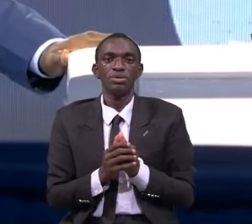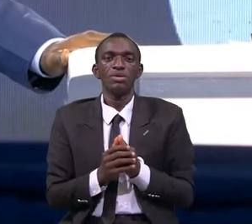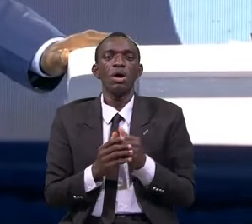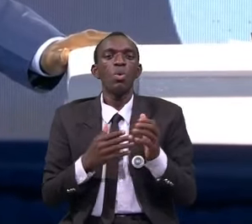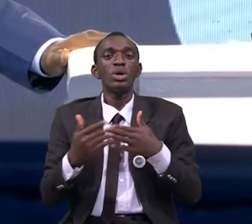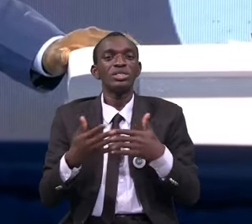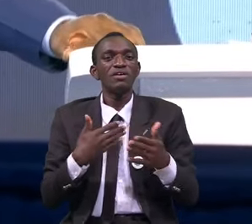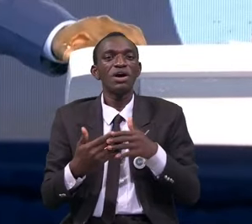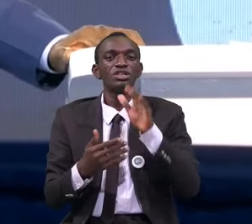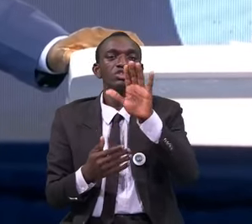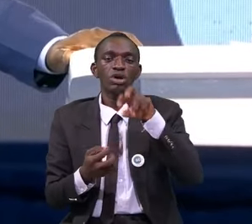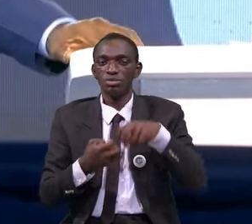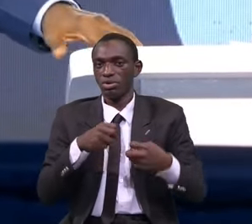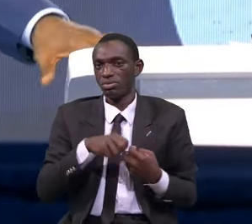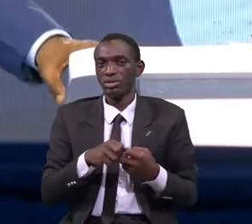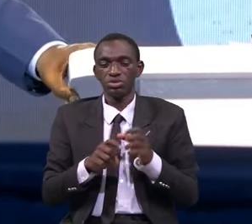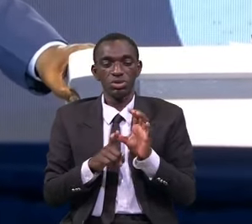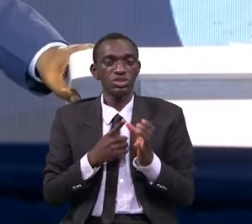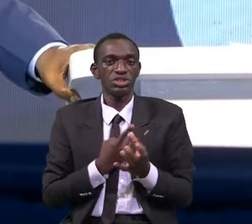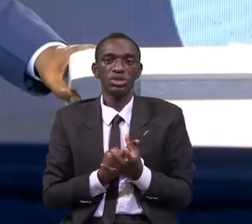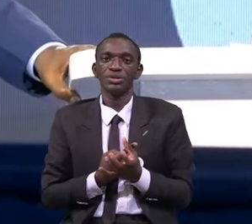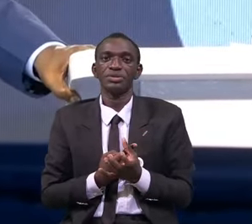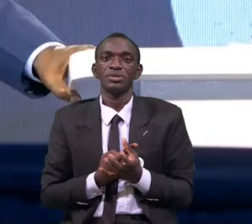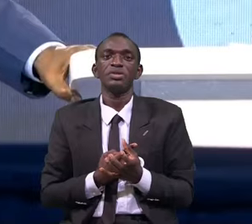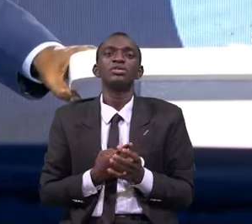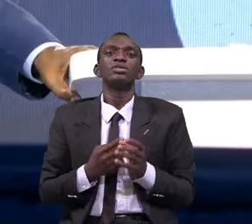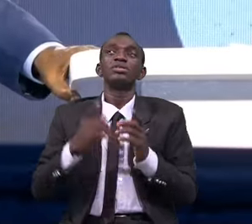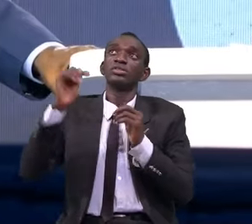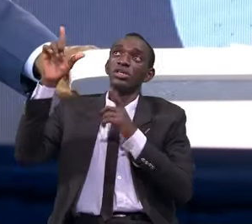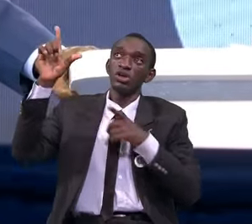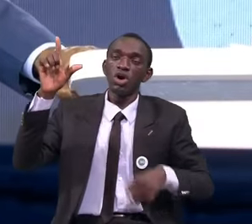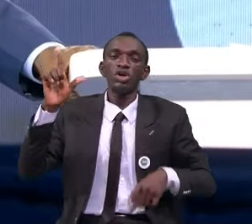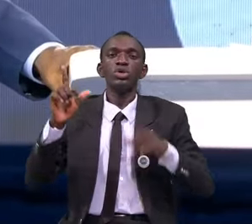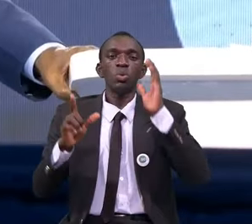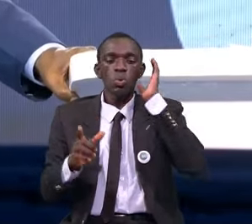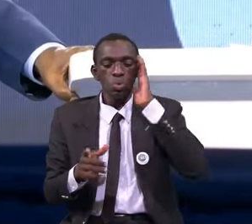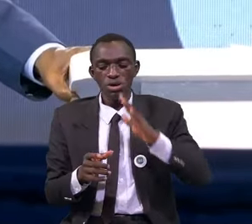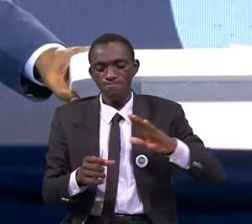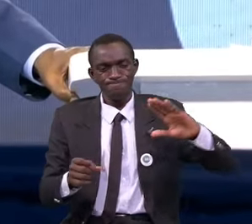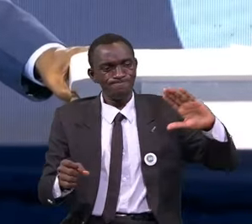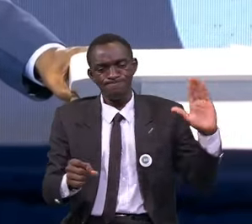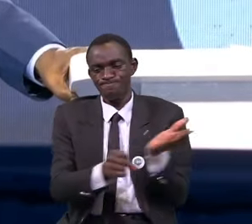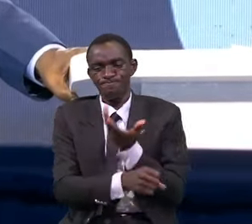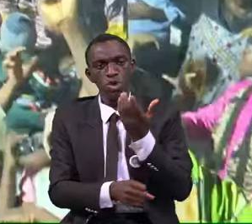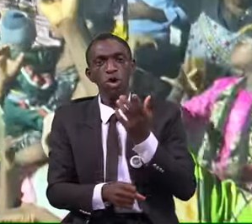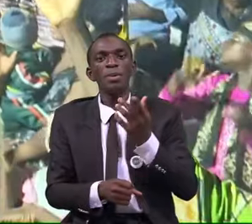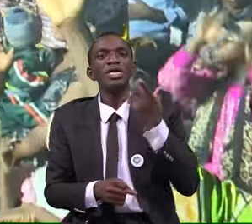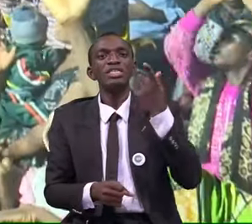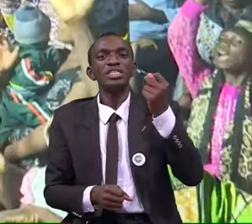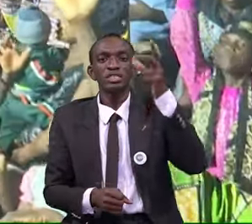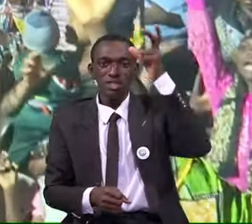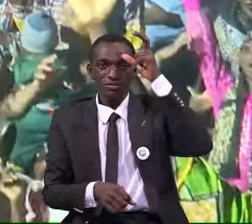Whatever your condition, the Lord is going to knock off the touch of Satan from your